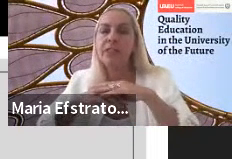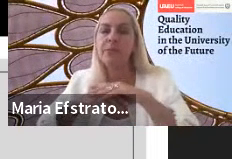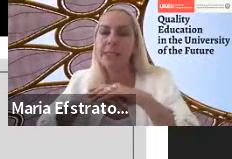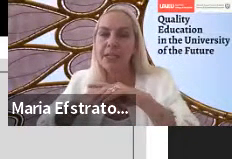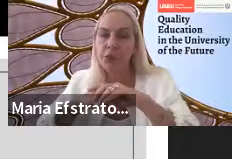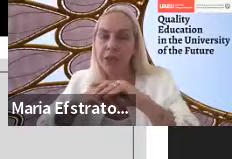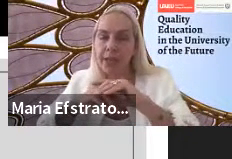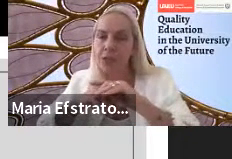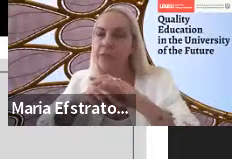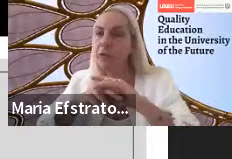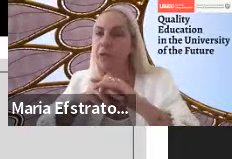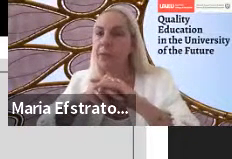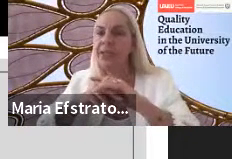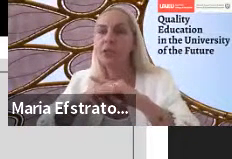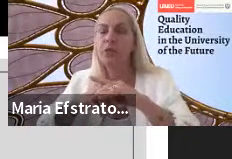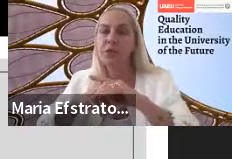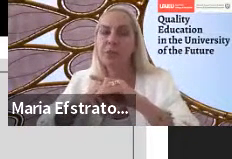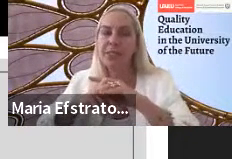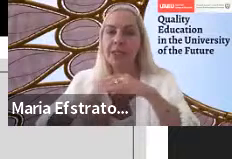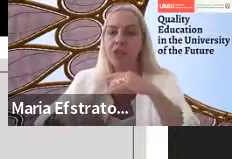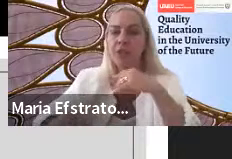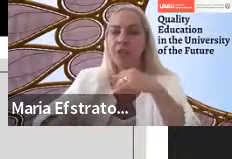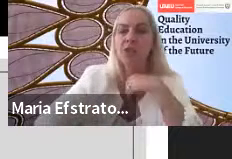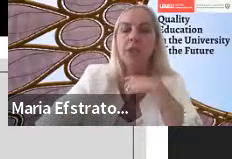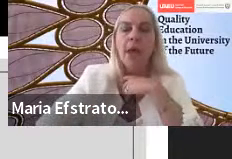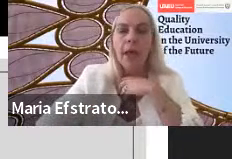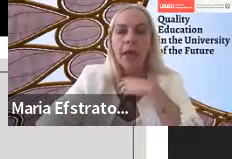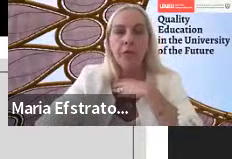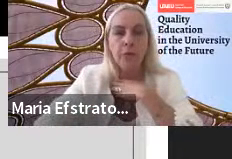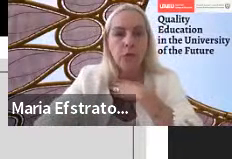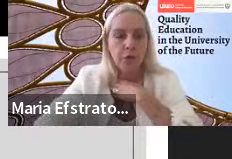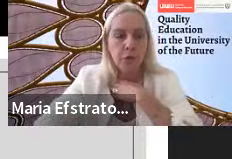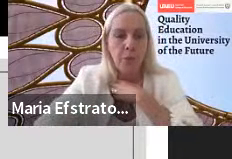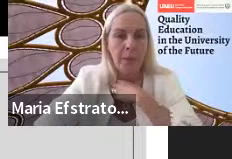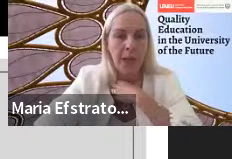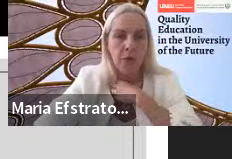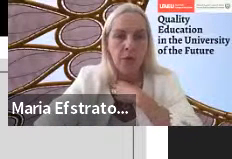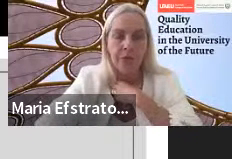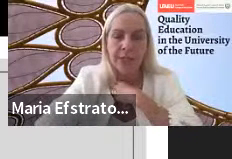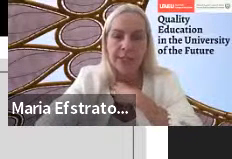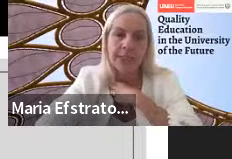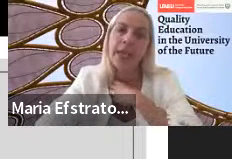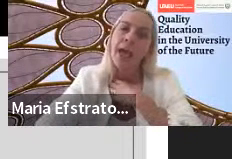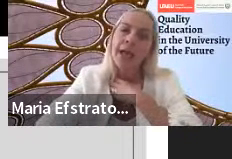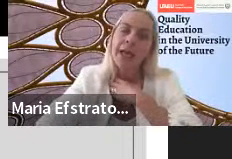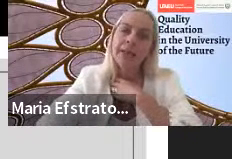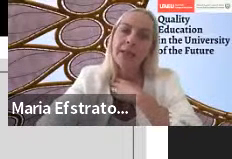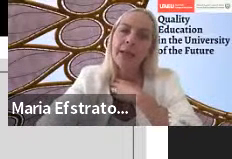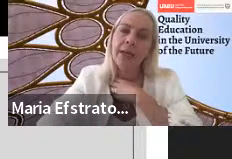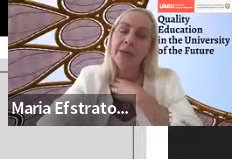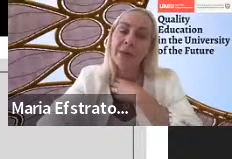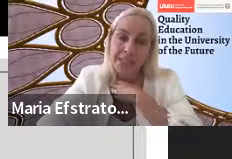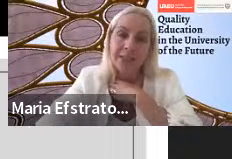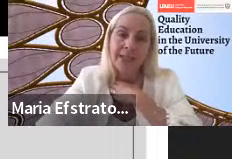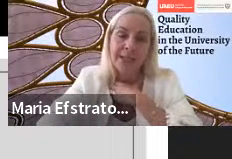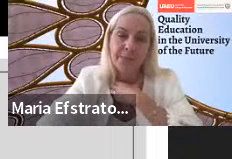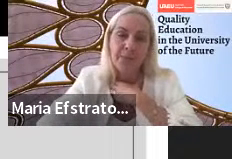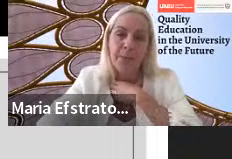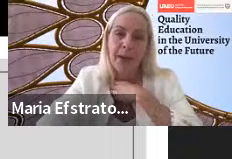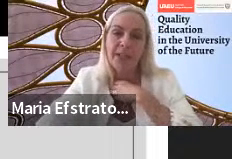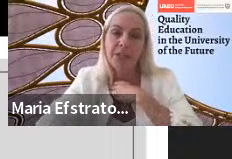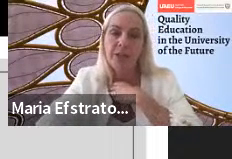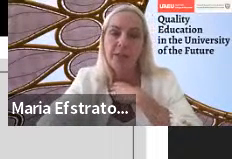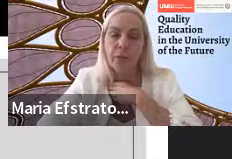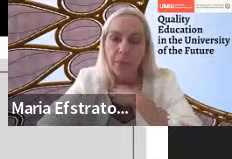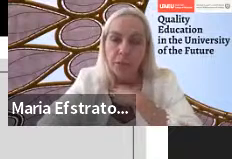Ministry of Special Education, the Greek Ministry of Special Education, and of course from my university. And recently has